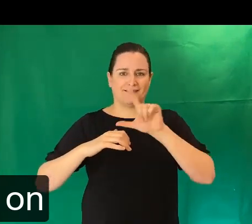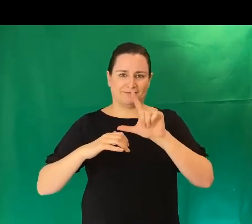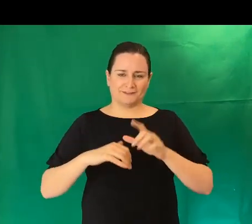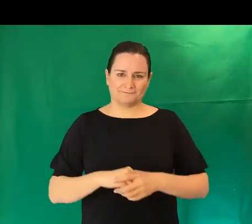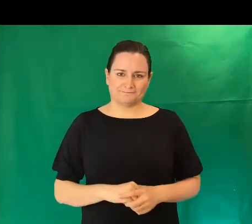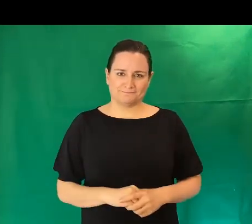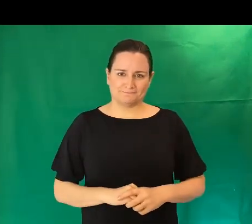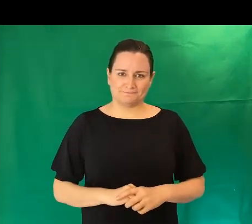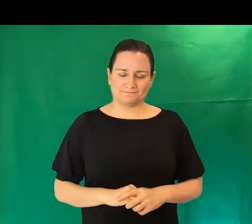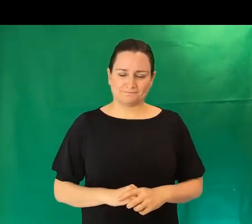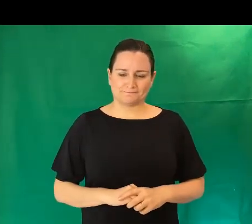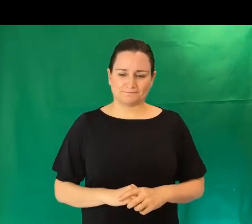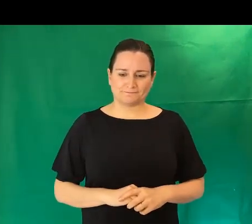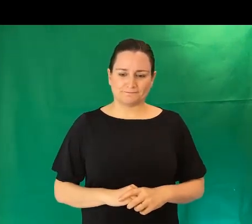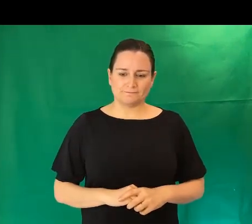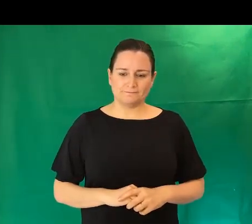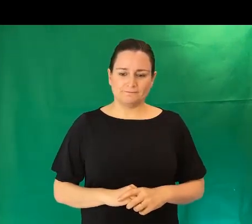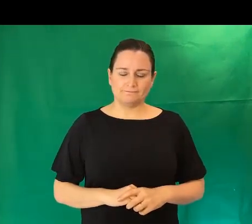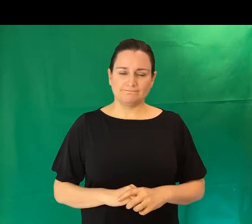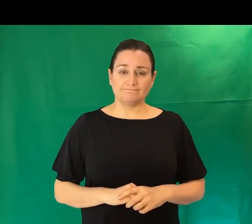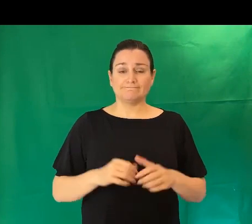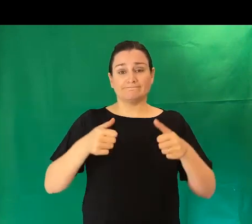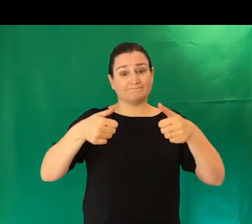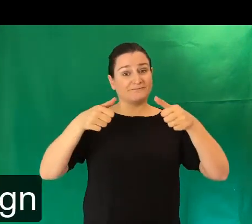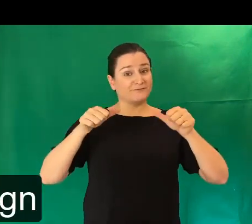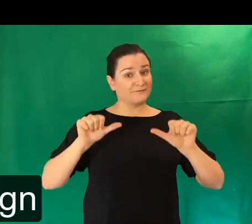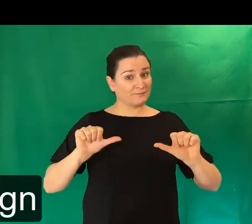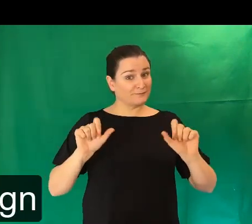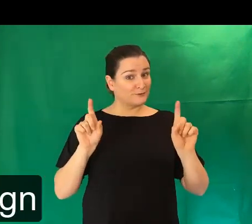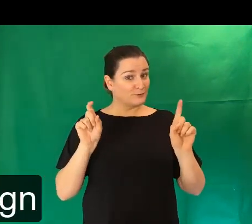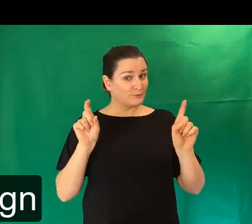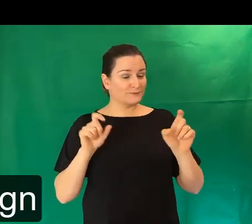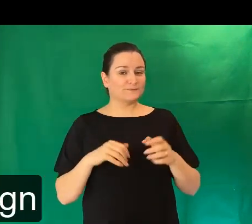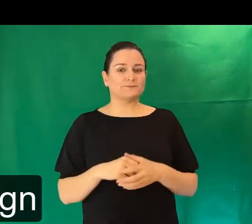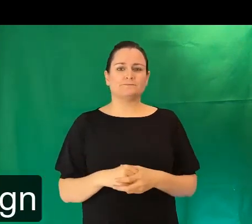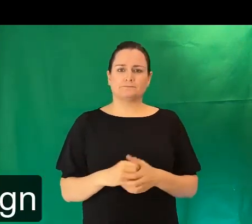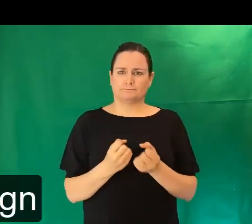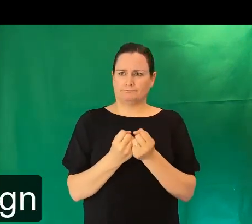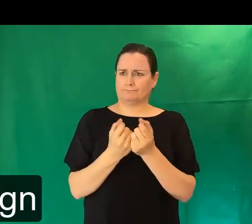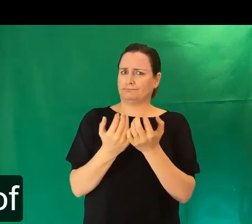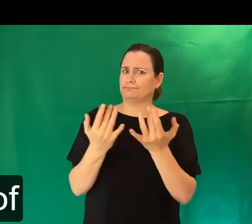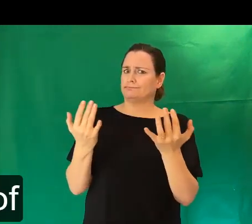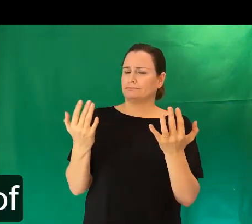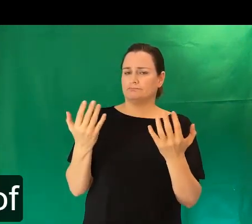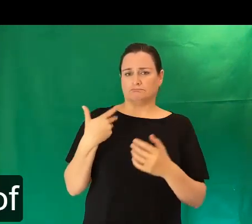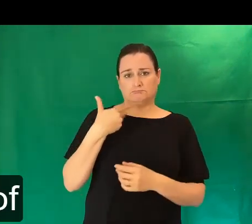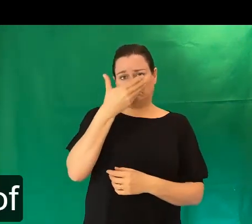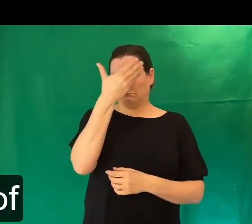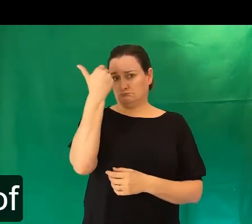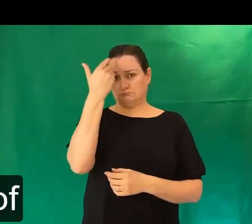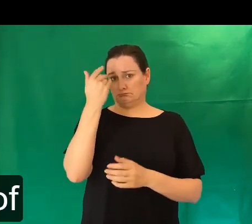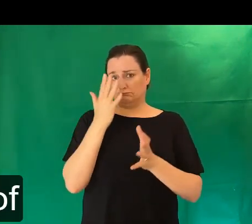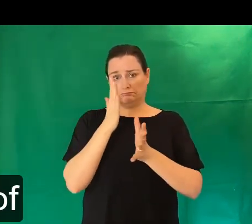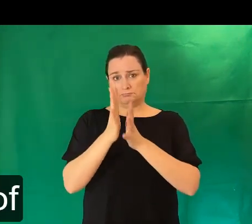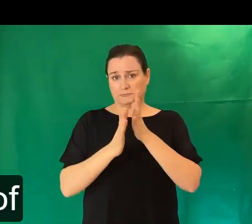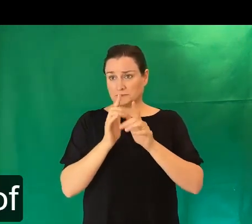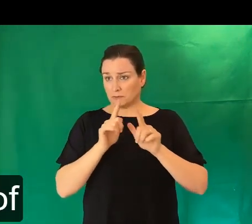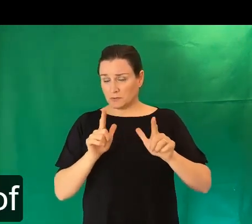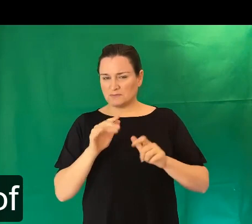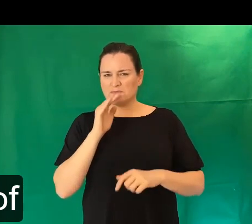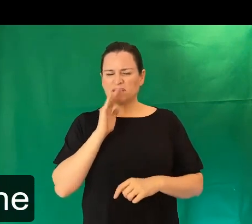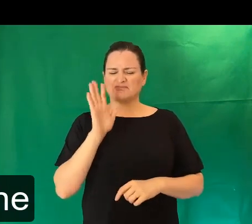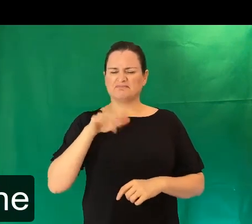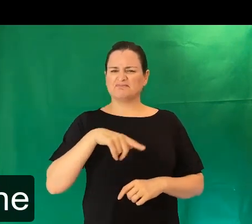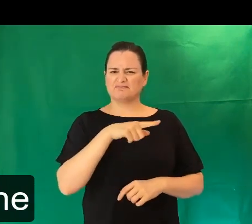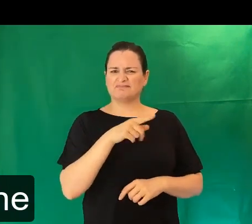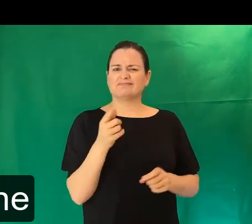Let's move on now to a different topic. A lot of people who do know nothing about sign languages think that it's some